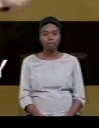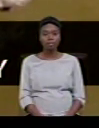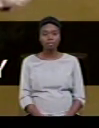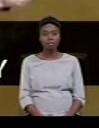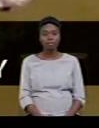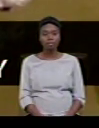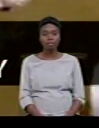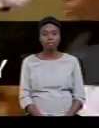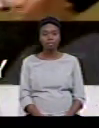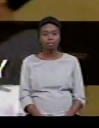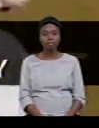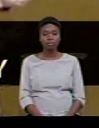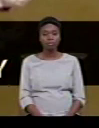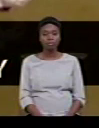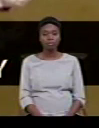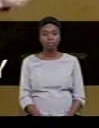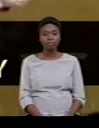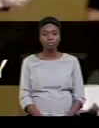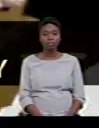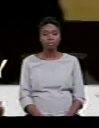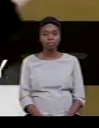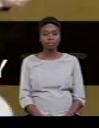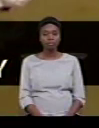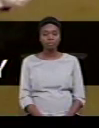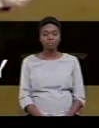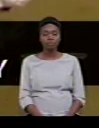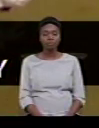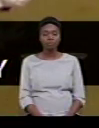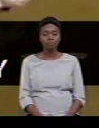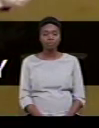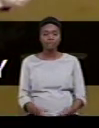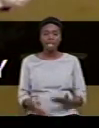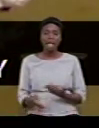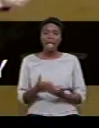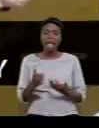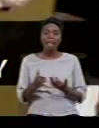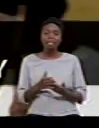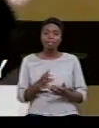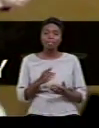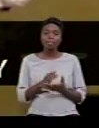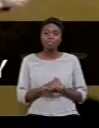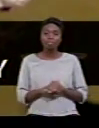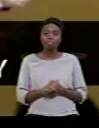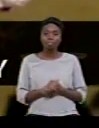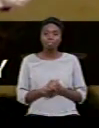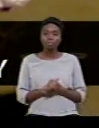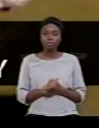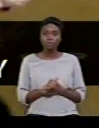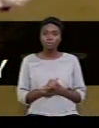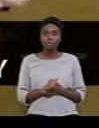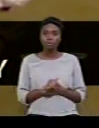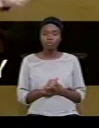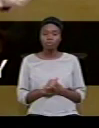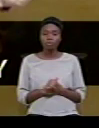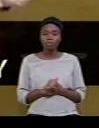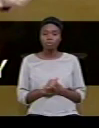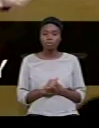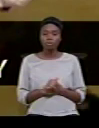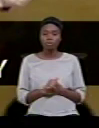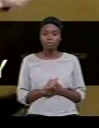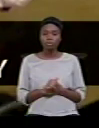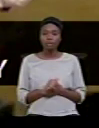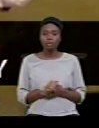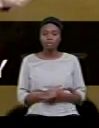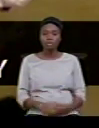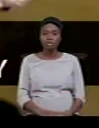simply trusting every day, trusting through a stormy way, even when my faith is small,